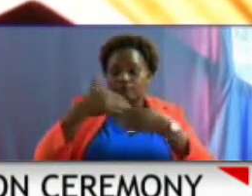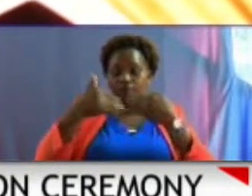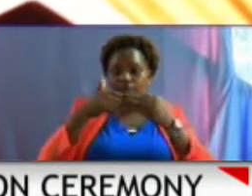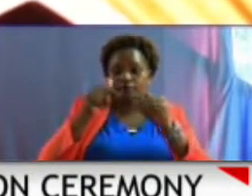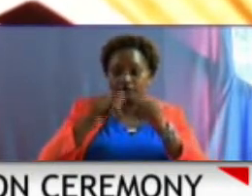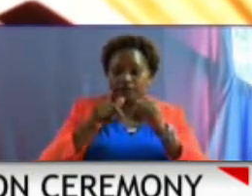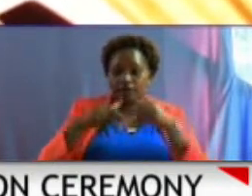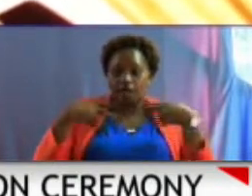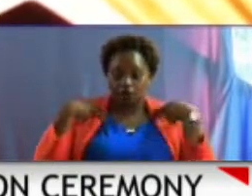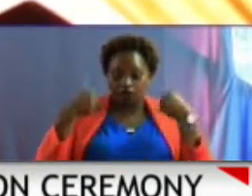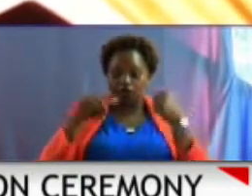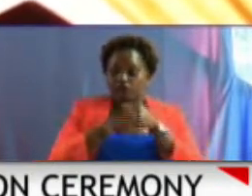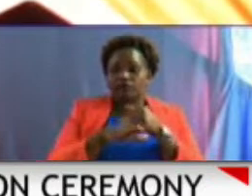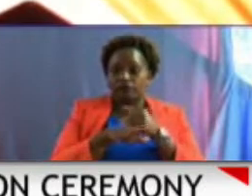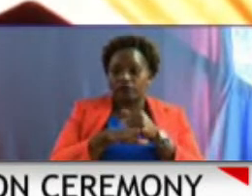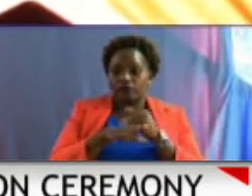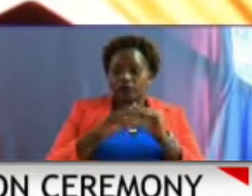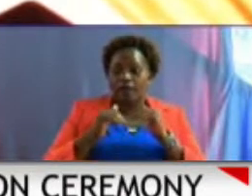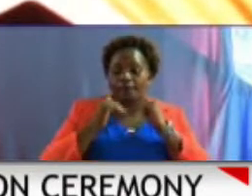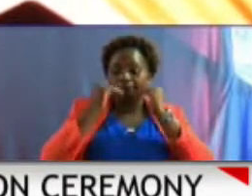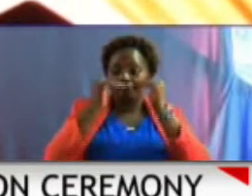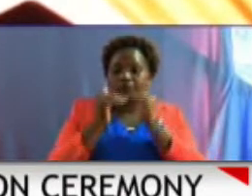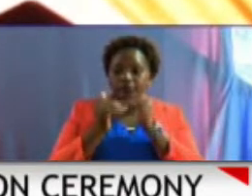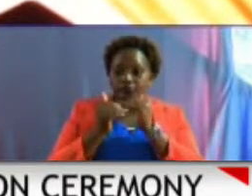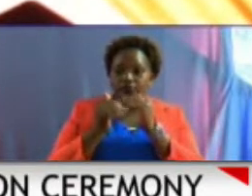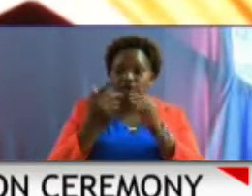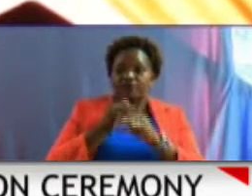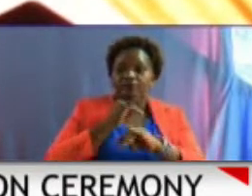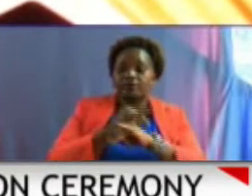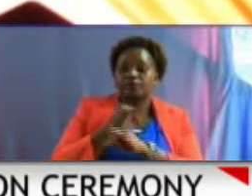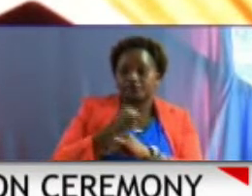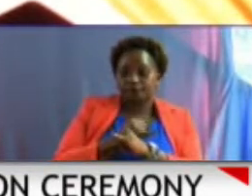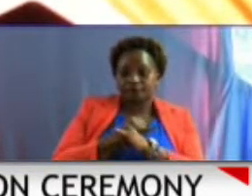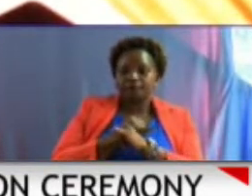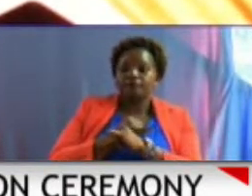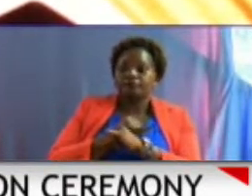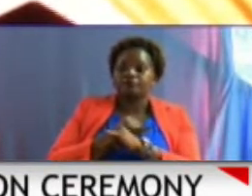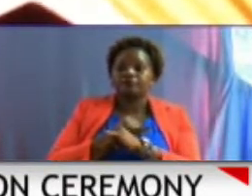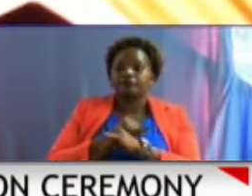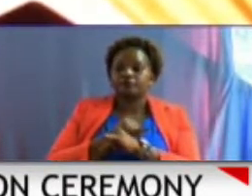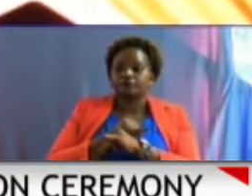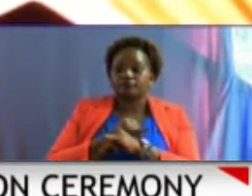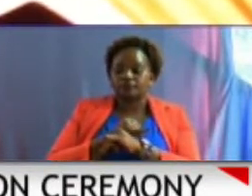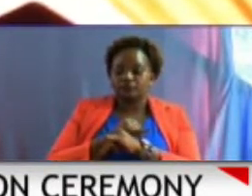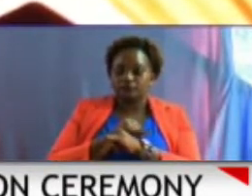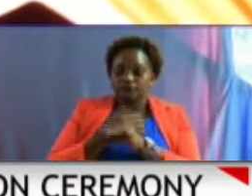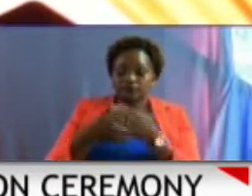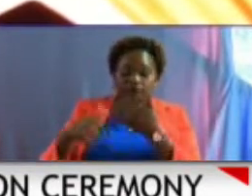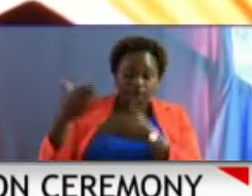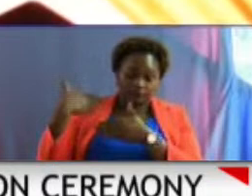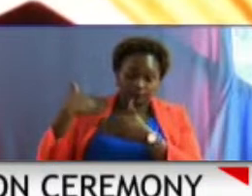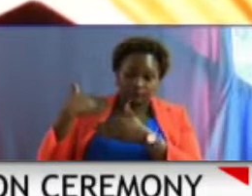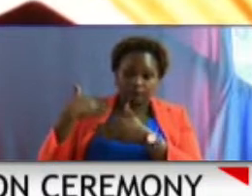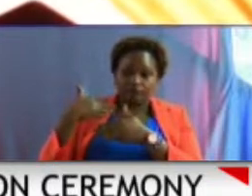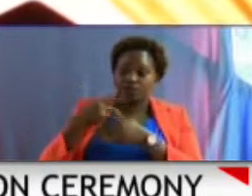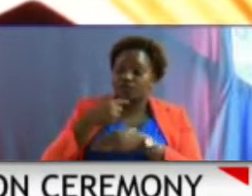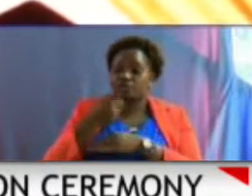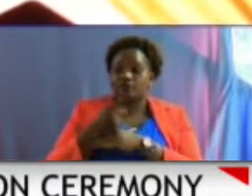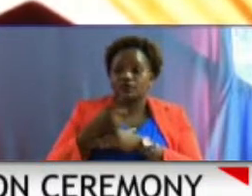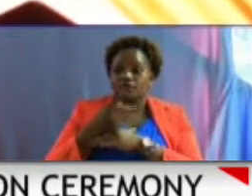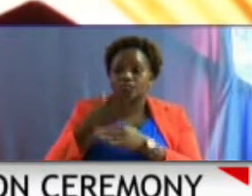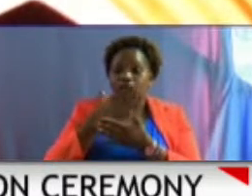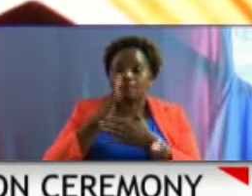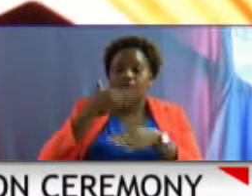university was an upgrade from an institution that was there previously, and so some